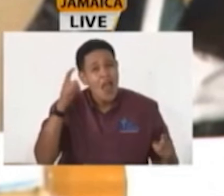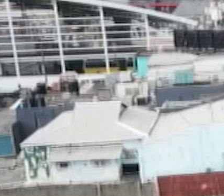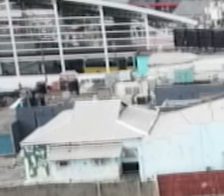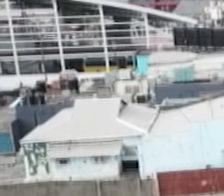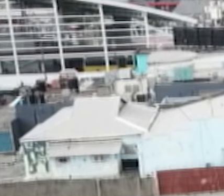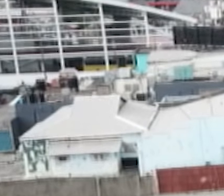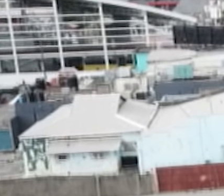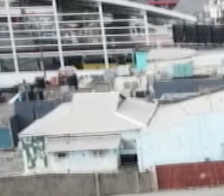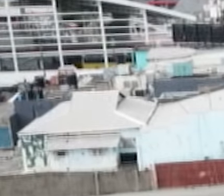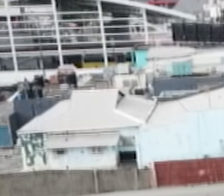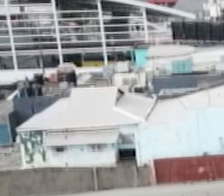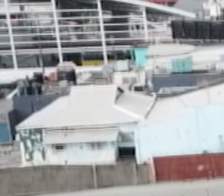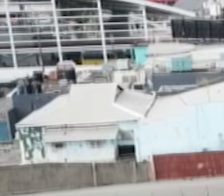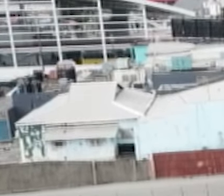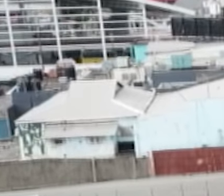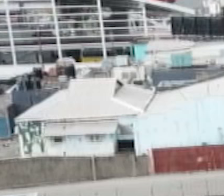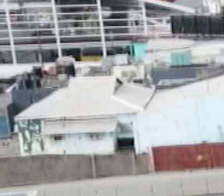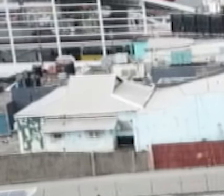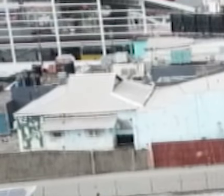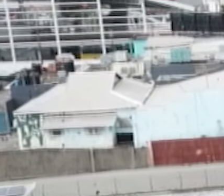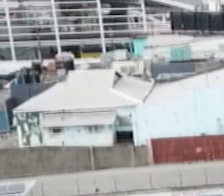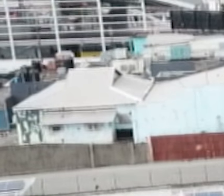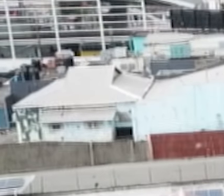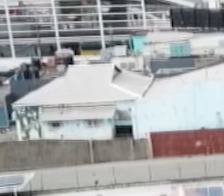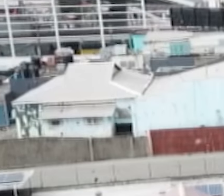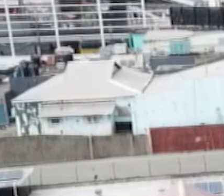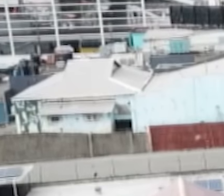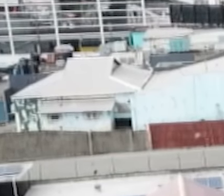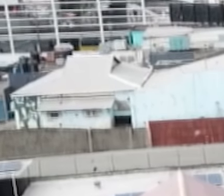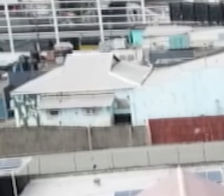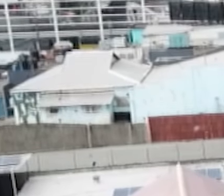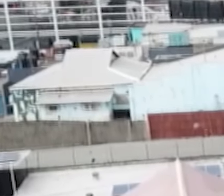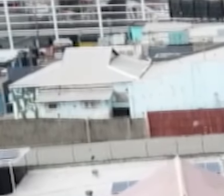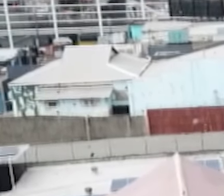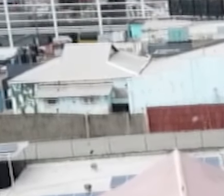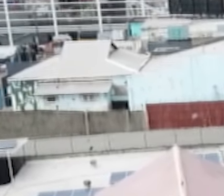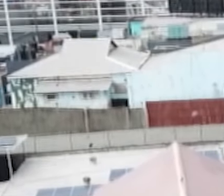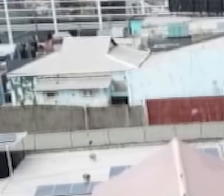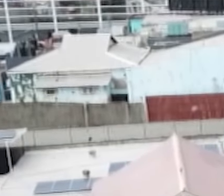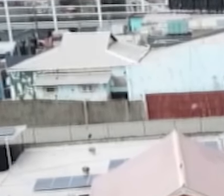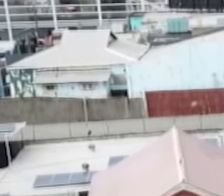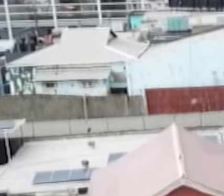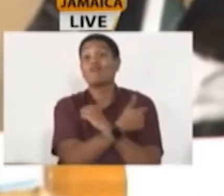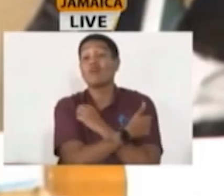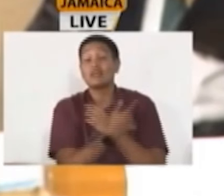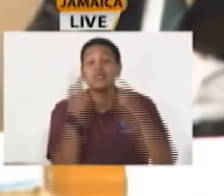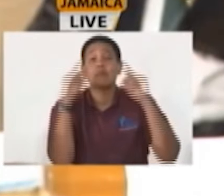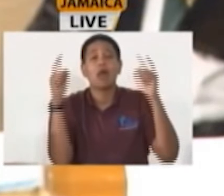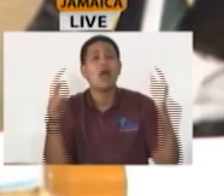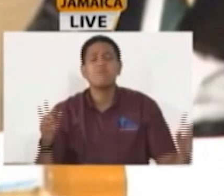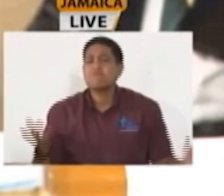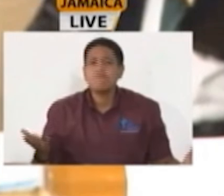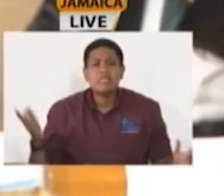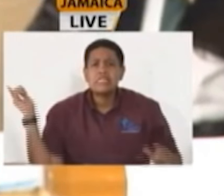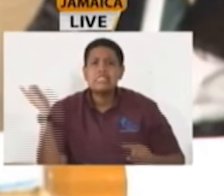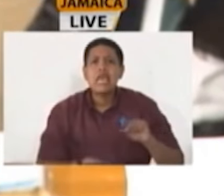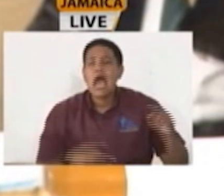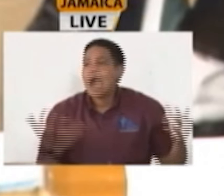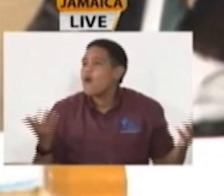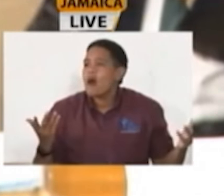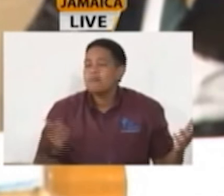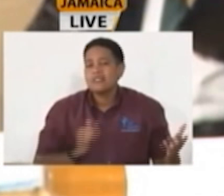said, unvaccinated persons should not be allowed to benefit without playing a part in ending the pandemic. Can't be